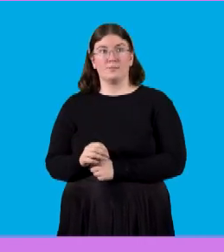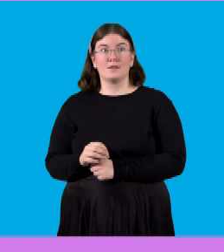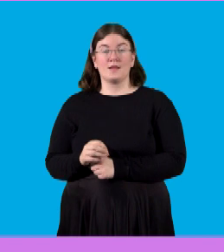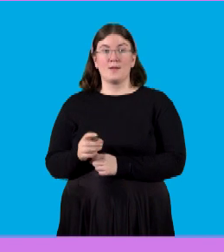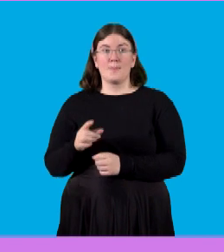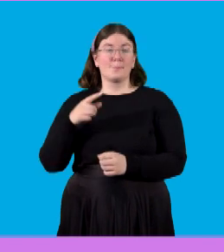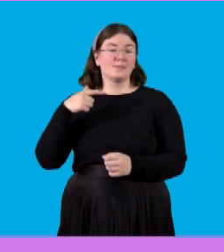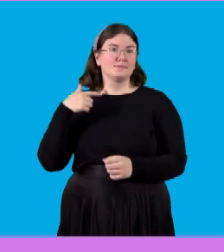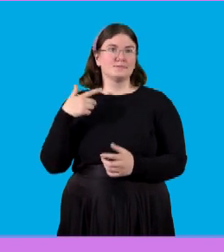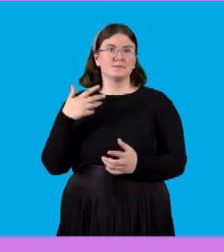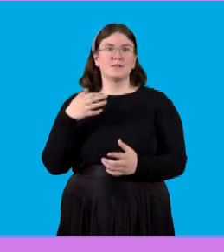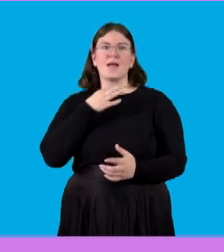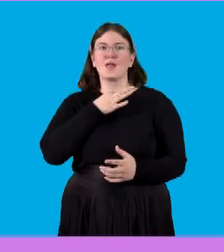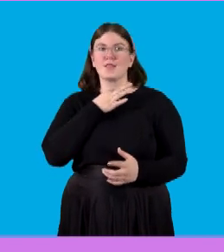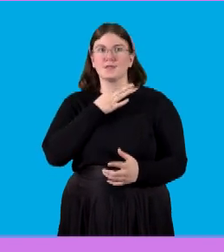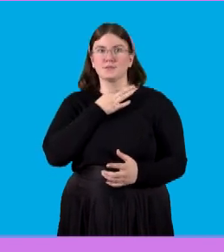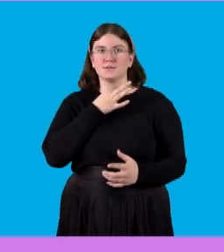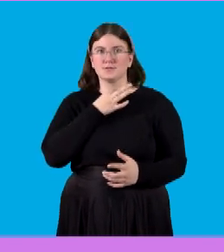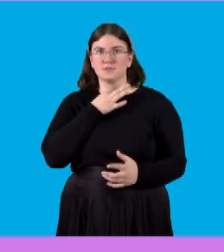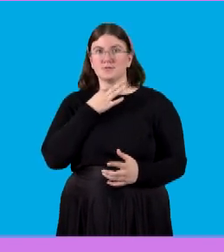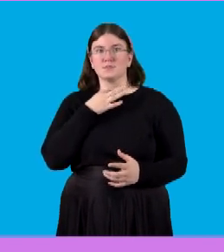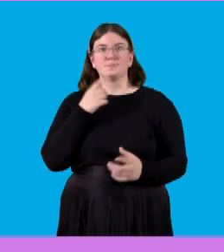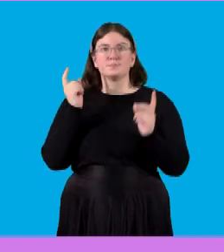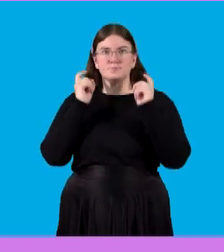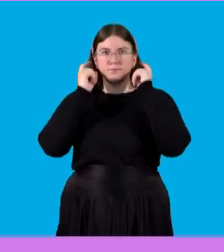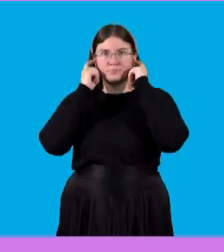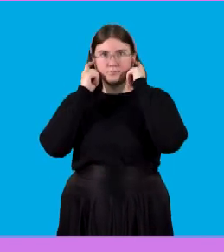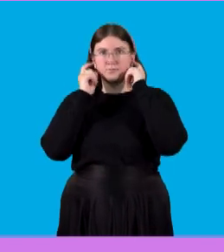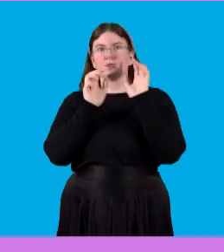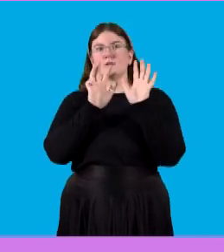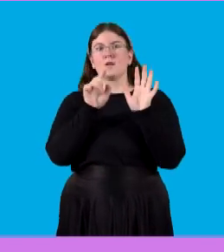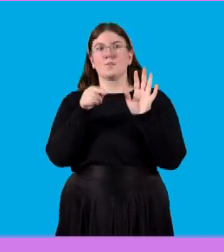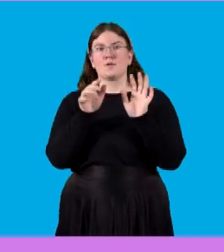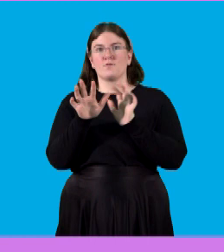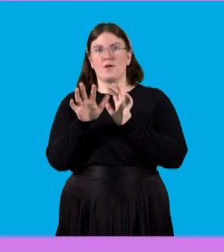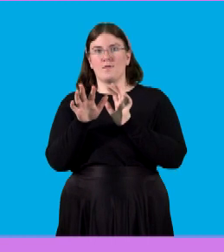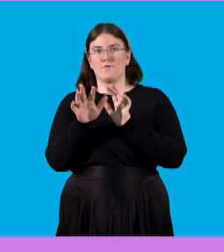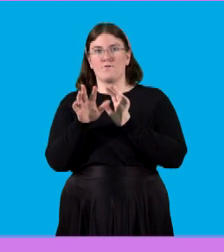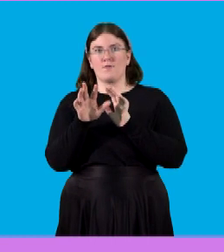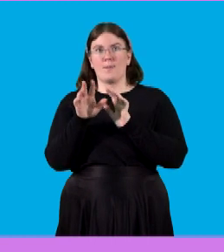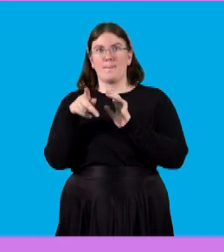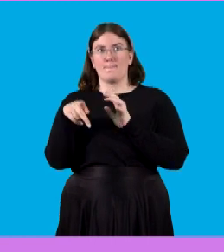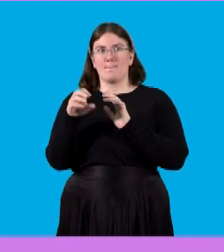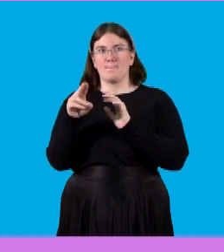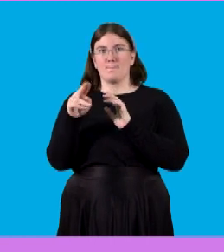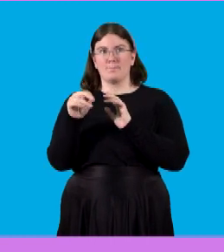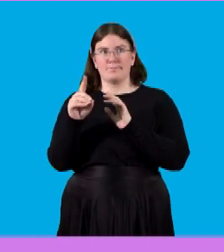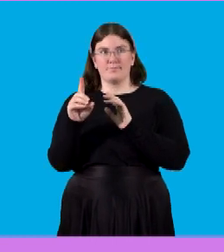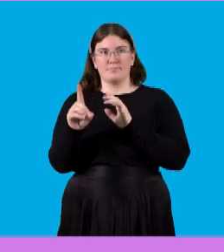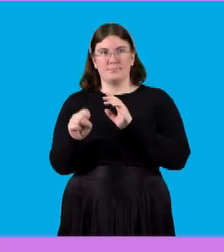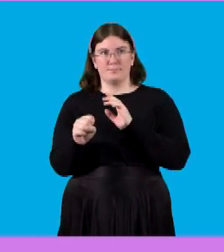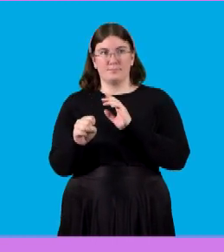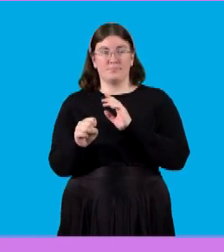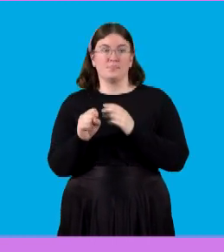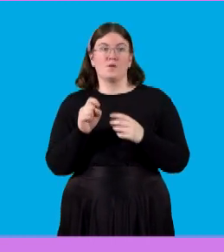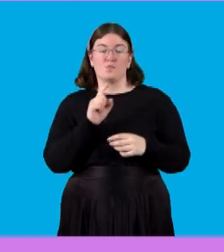standard pair of earphones cost £9.5 in 2022. So 5.1, it says discuss the